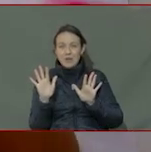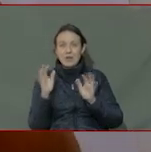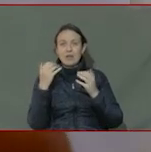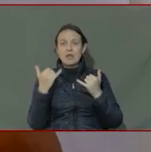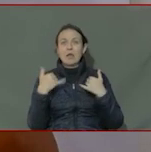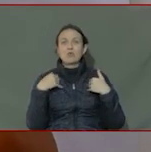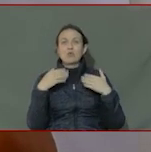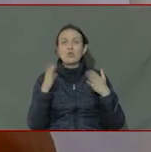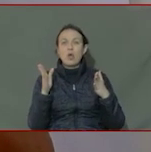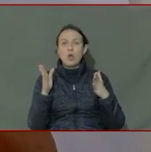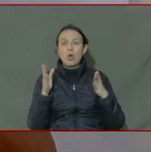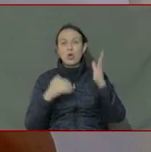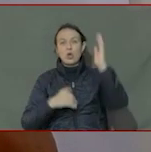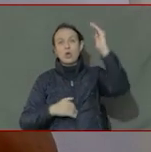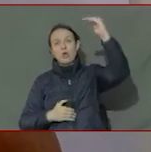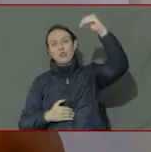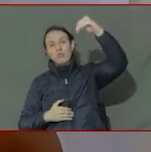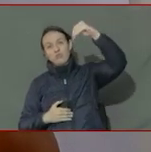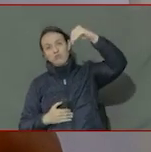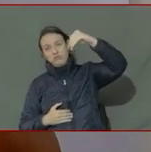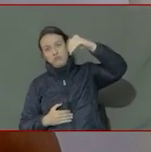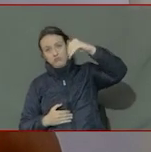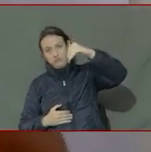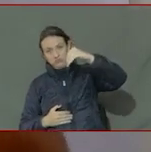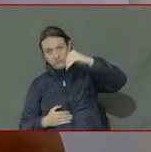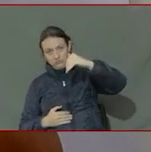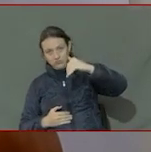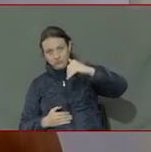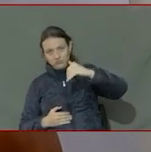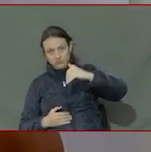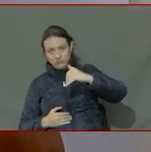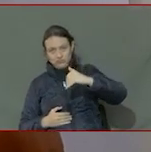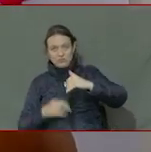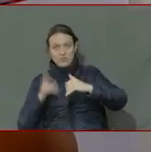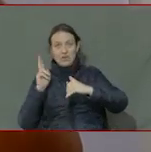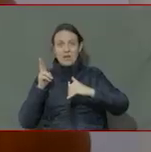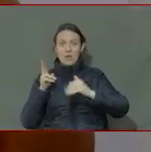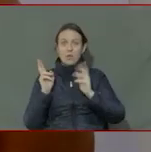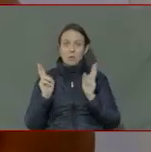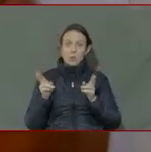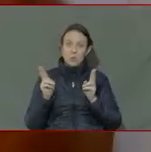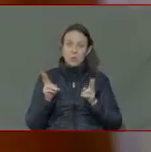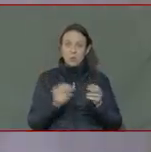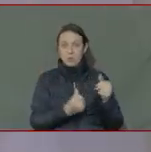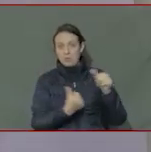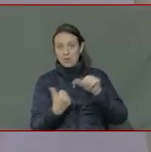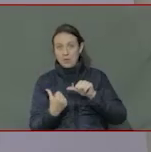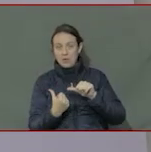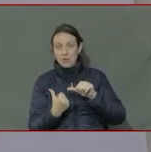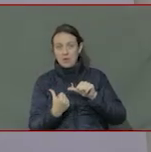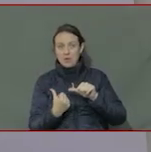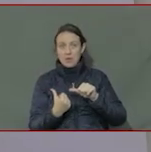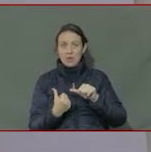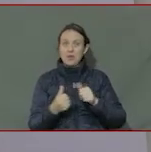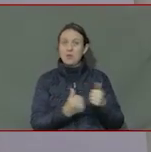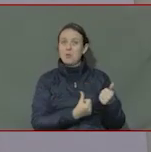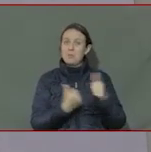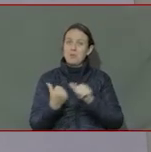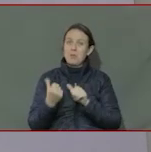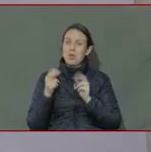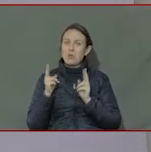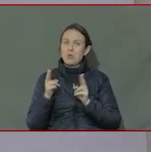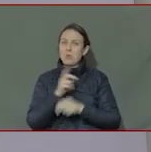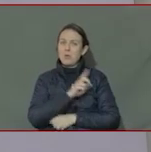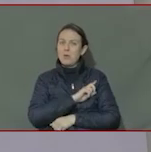to come down again? Look here at the graph. It's coming down, back to normal. What caused the normality? It's